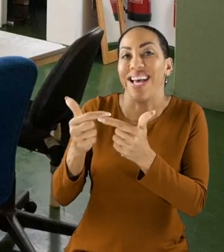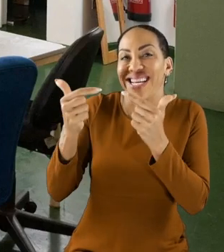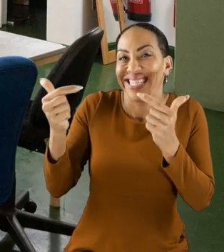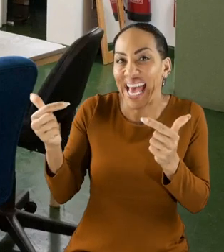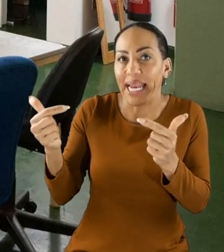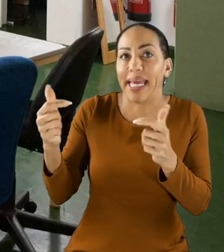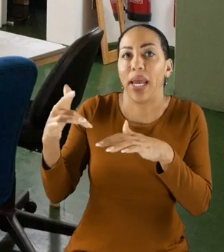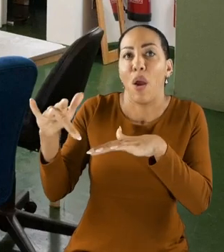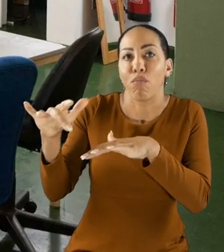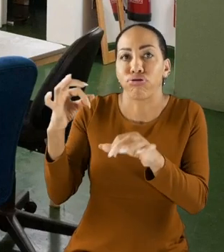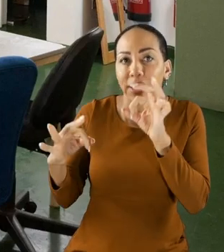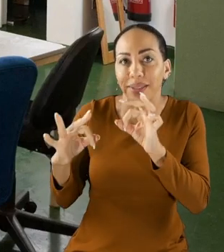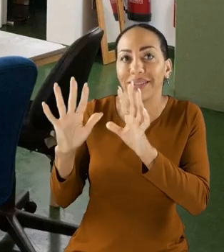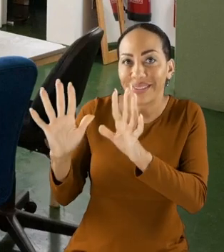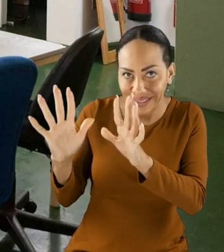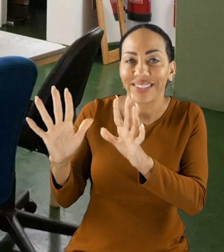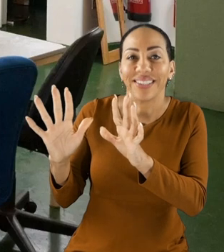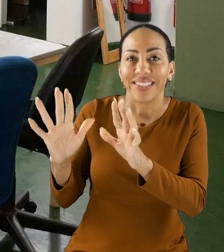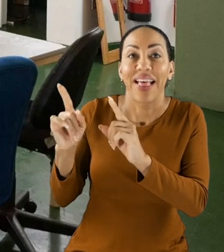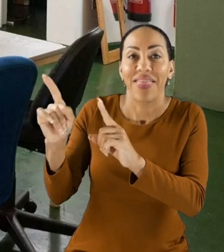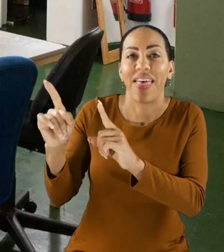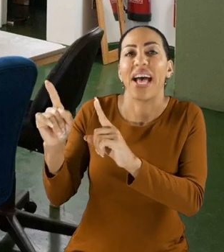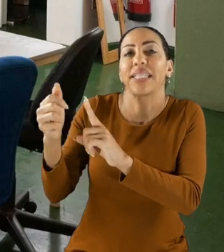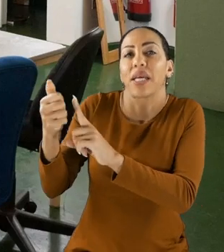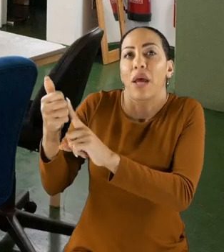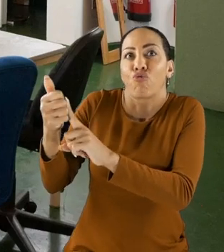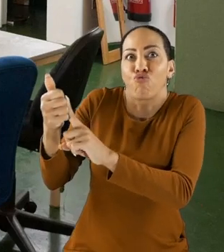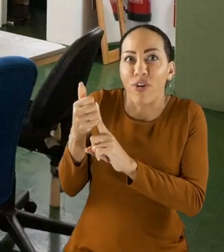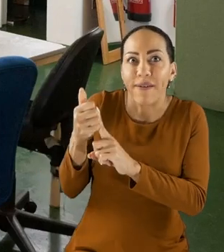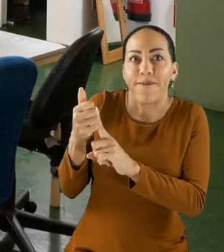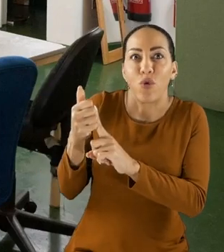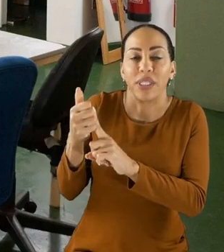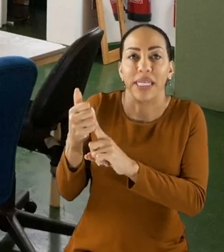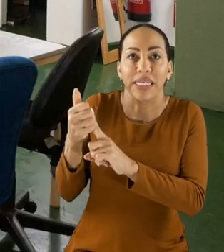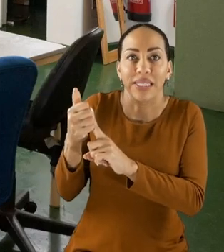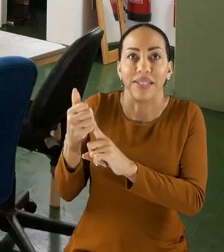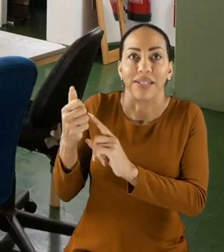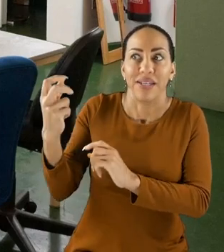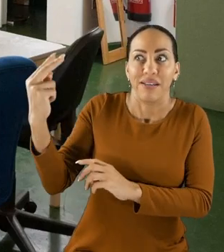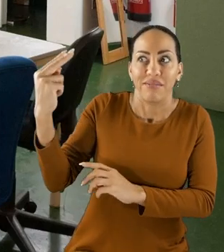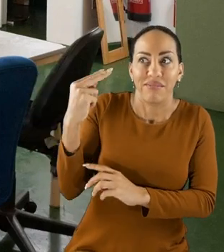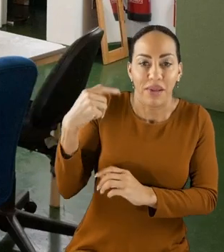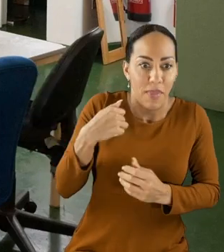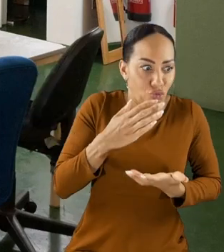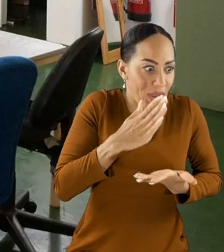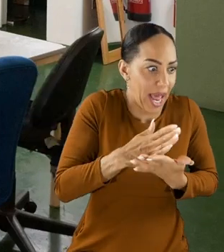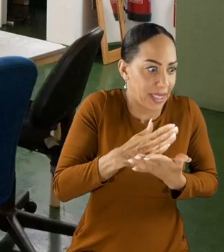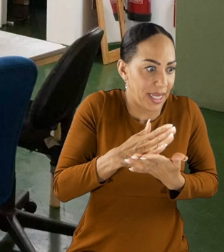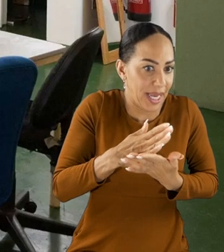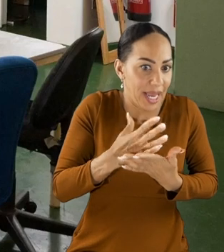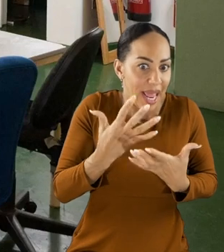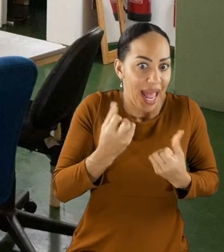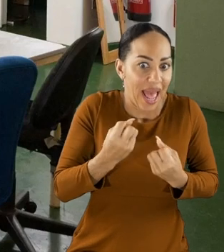the live telepresence of the panel allows for a far more disorientating experience of moving between my